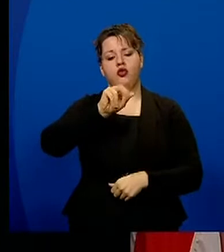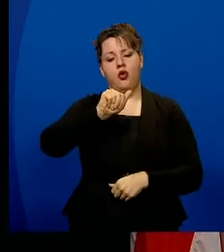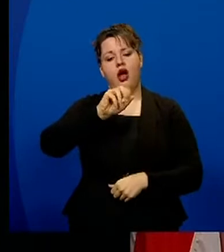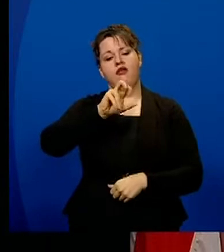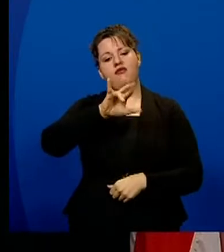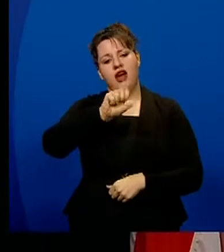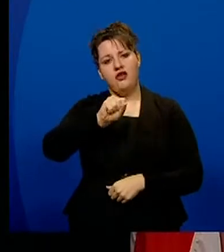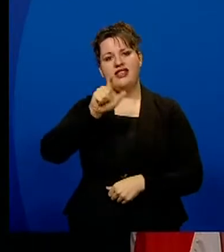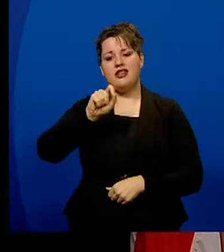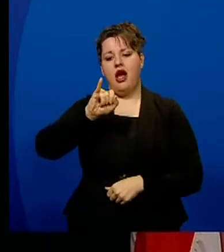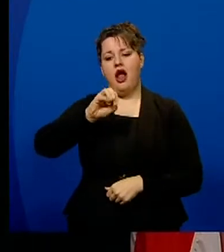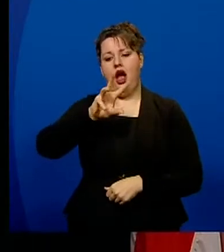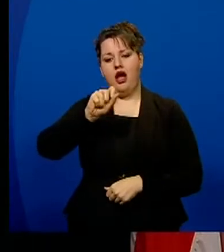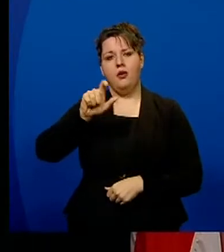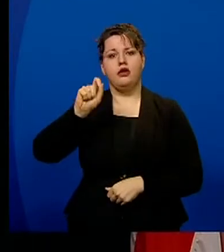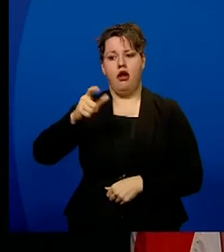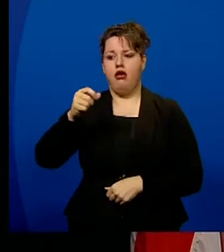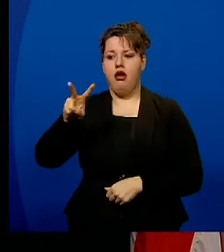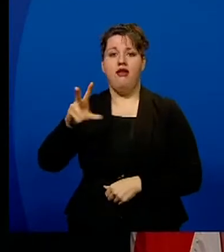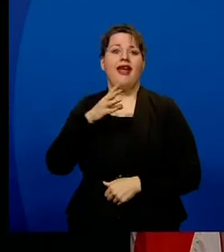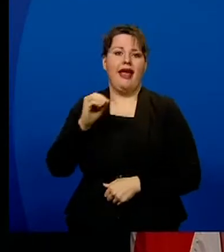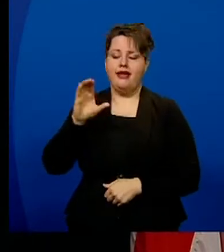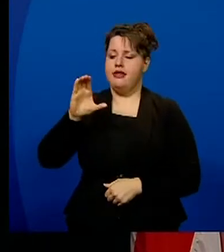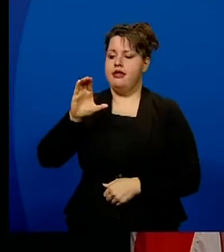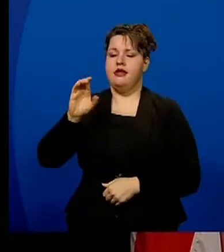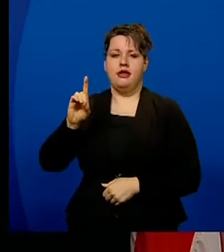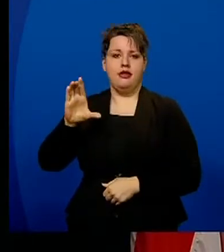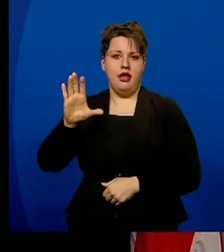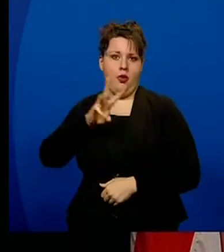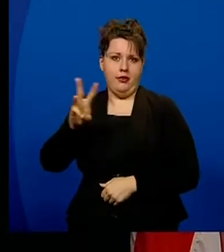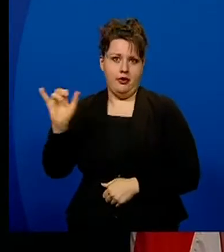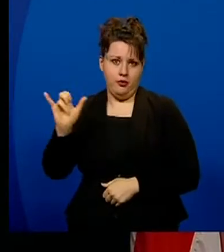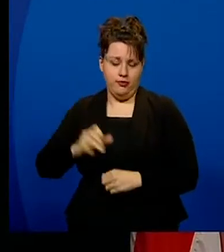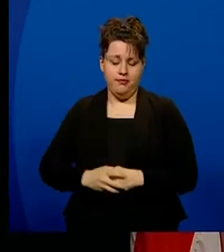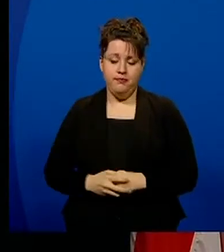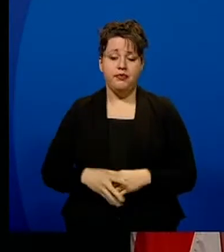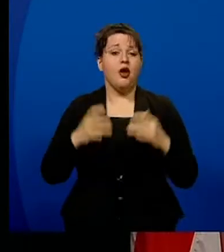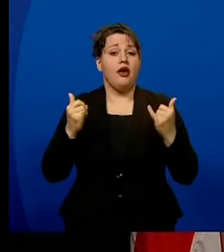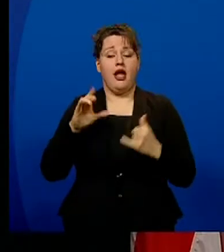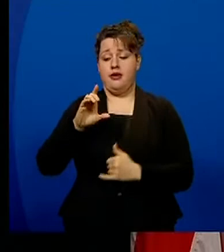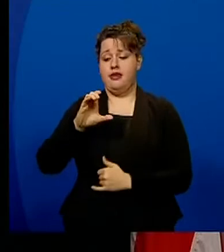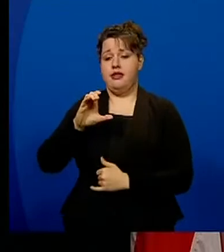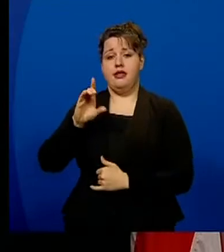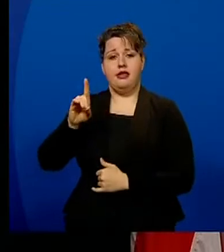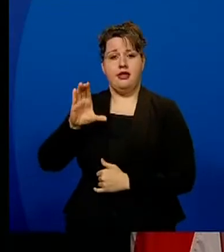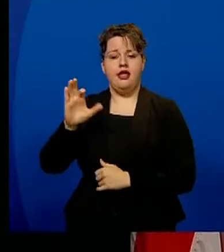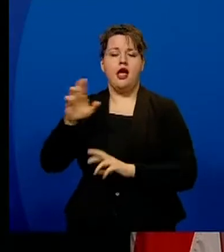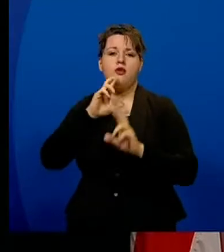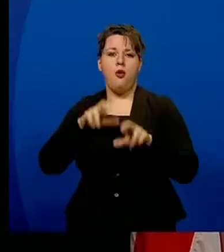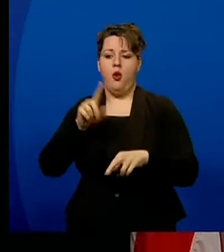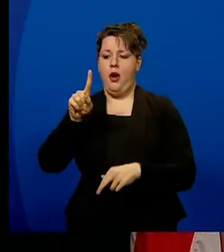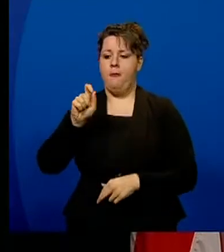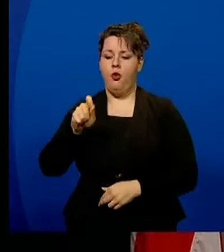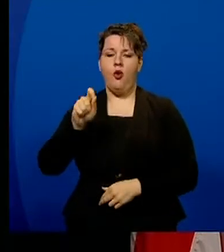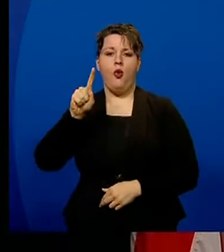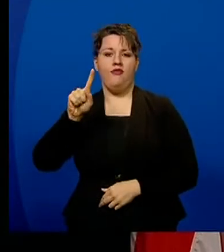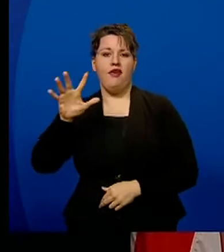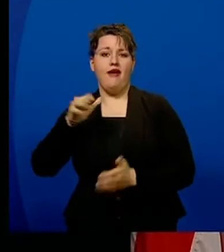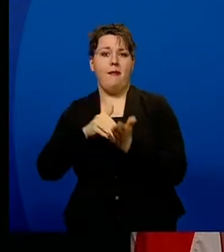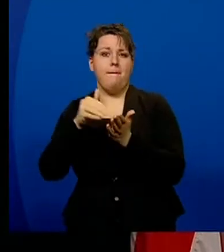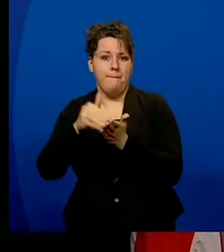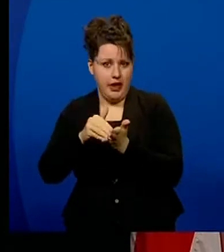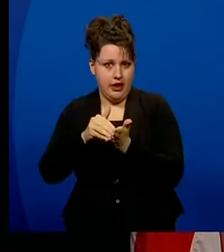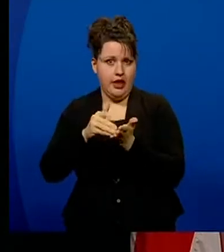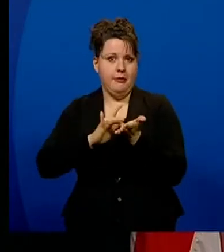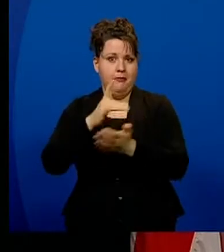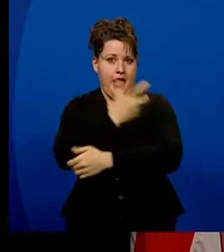coronavirus.iowa.gov and on the CDC's website. Currently, the CDC is reporting that 1.15 million doses